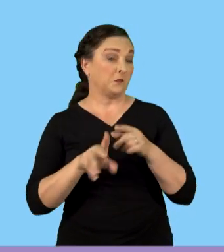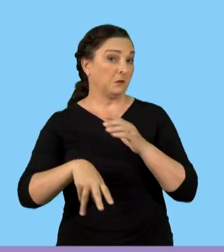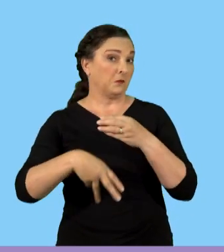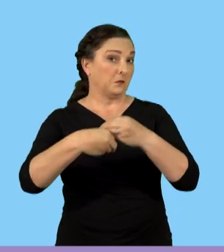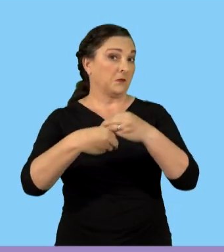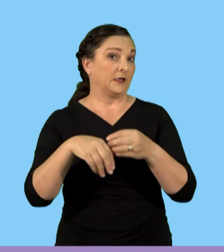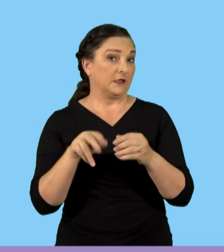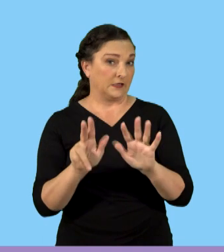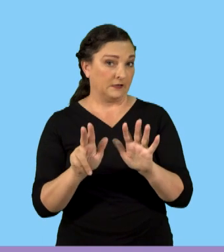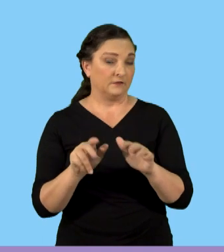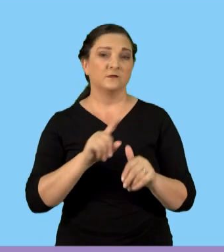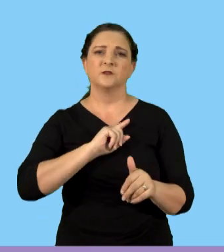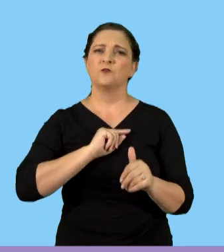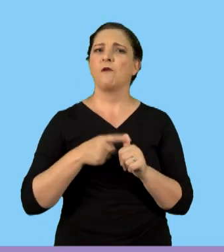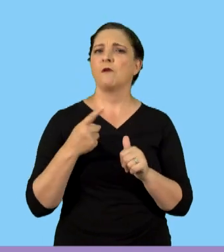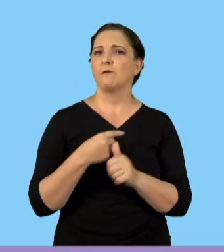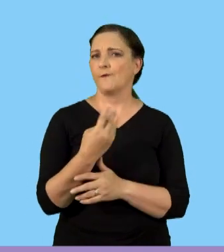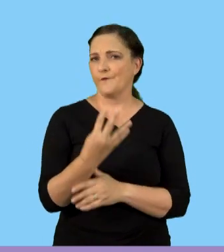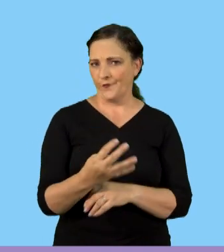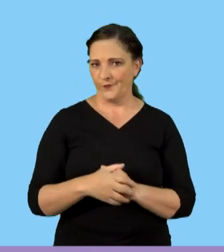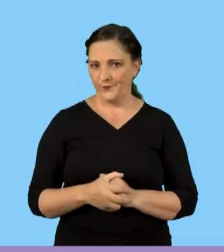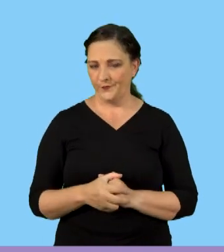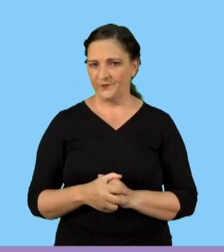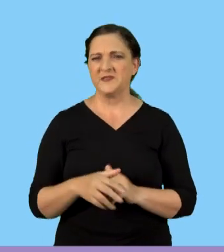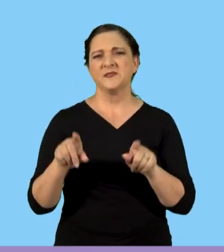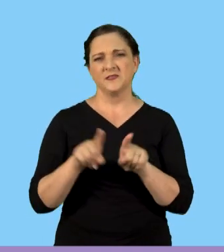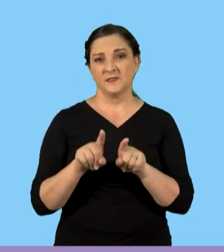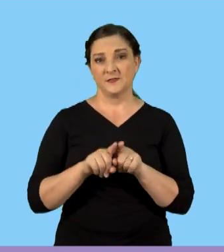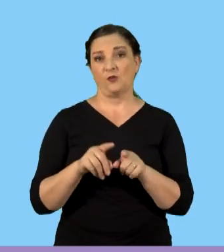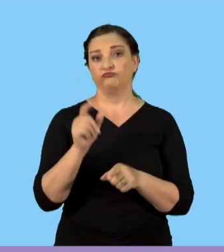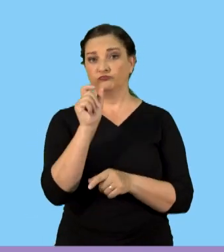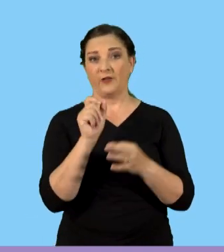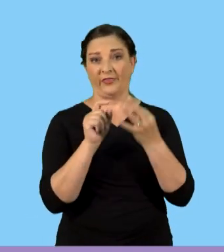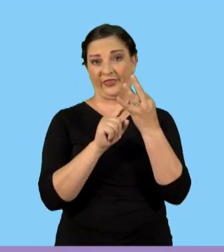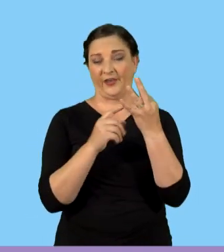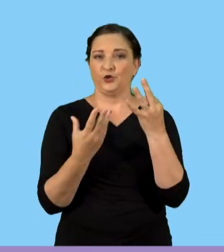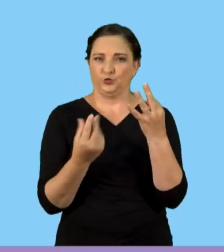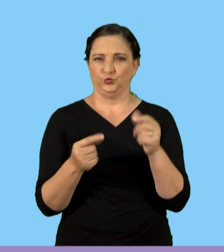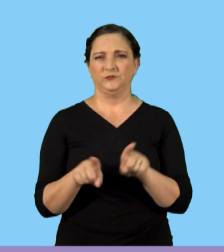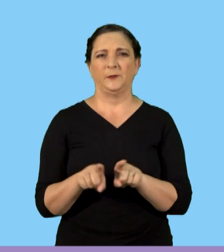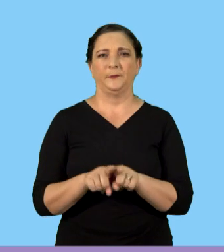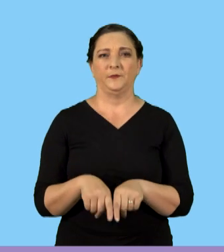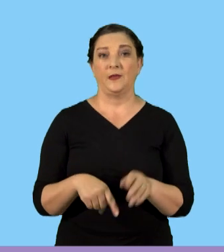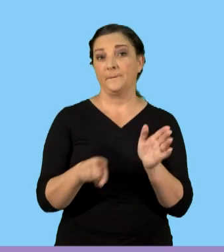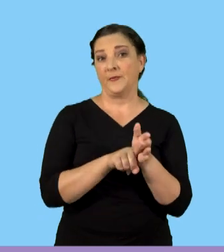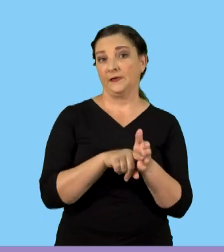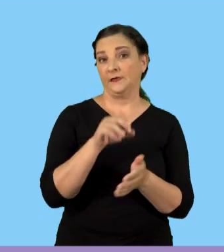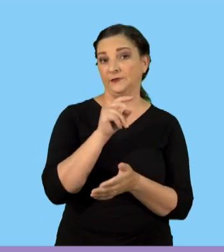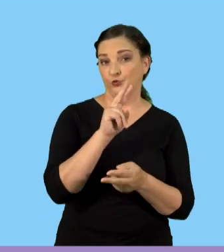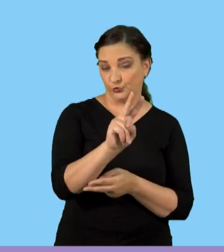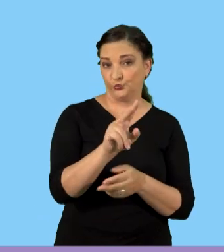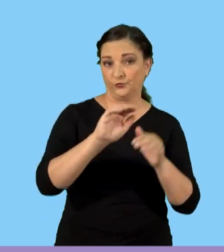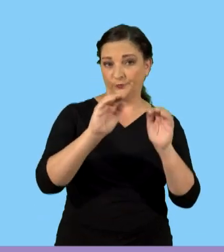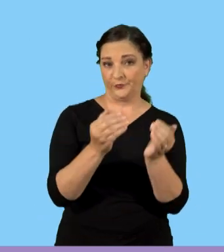position number, and when we add 8, we are given the 4. And we do the same thing for the third term. So what about the 8th